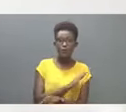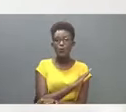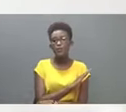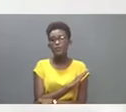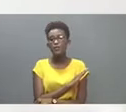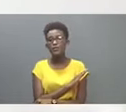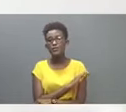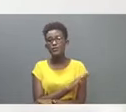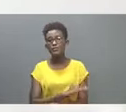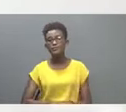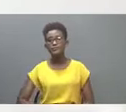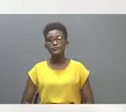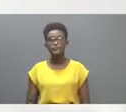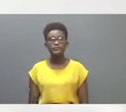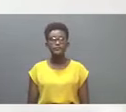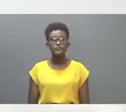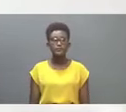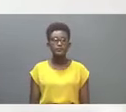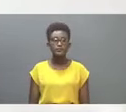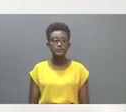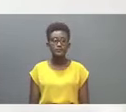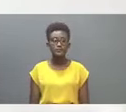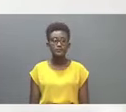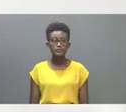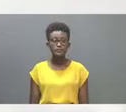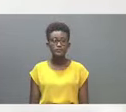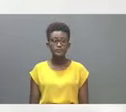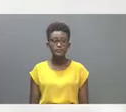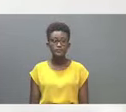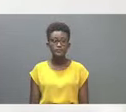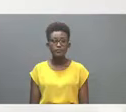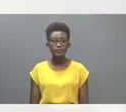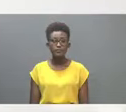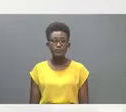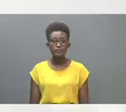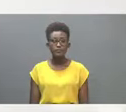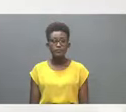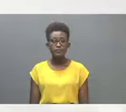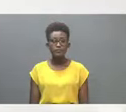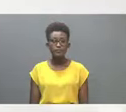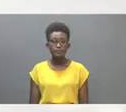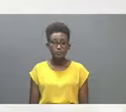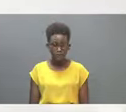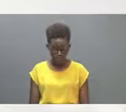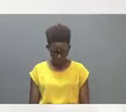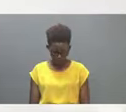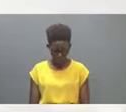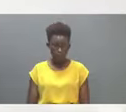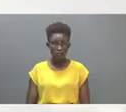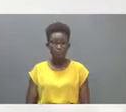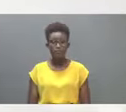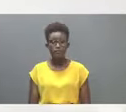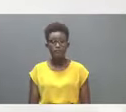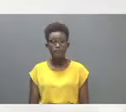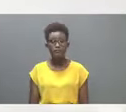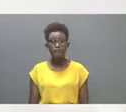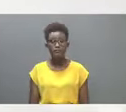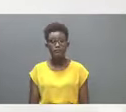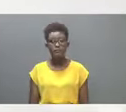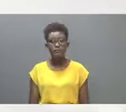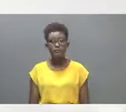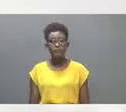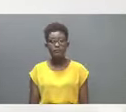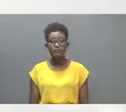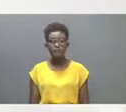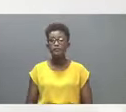Umujura ntazanwa n'ikindi keretse kwiba, kwica no kurimbura. Naho njyewe no kugira ngo